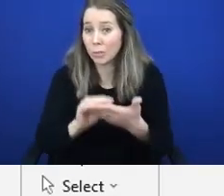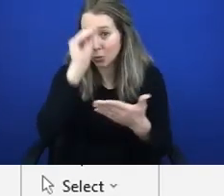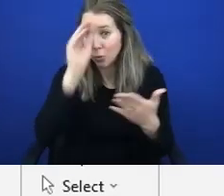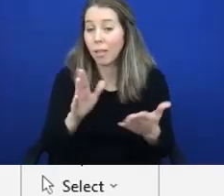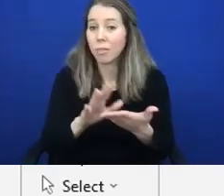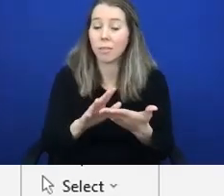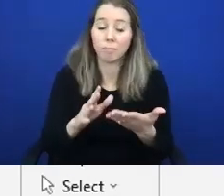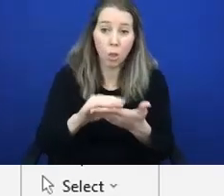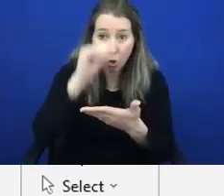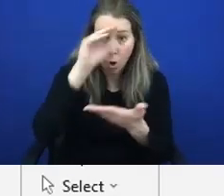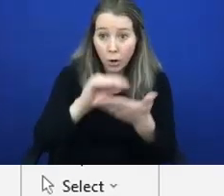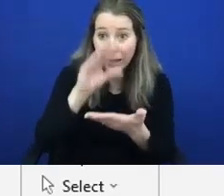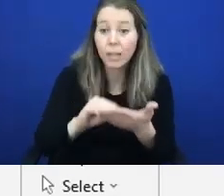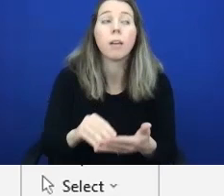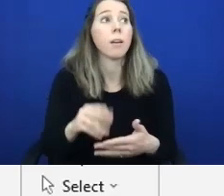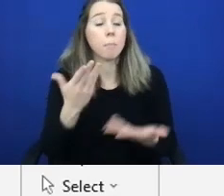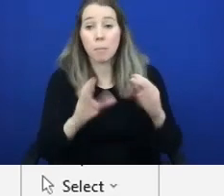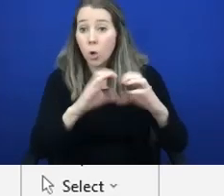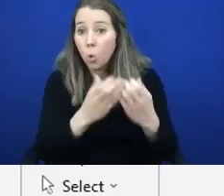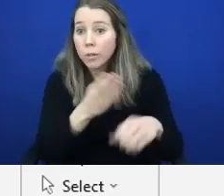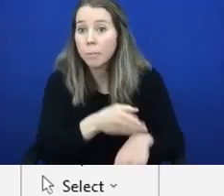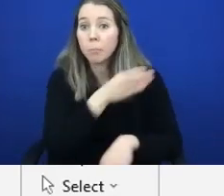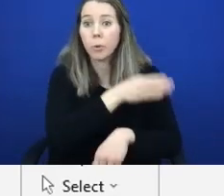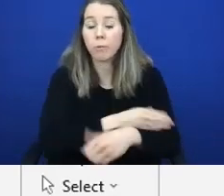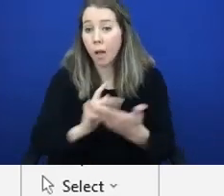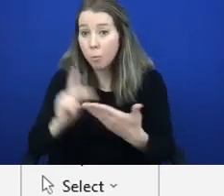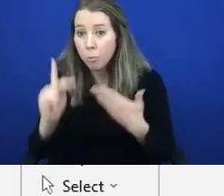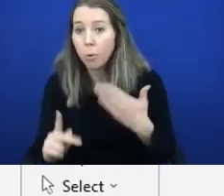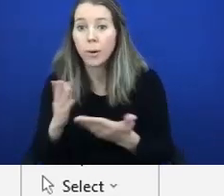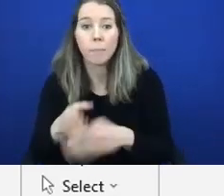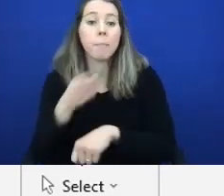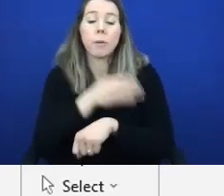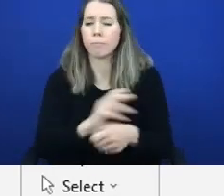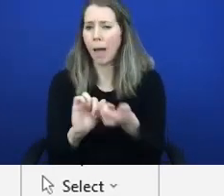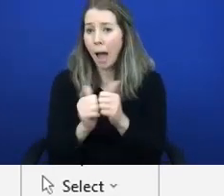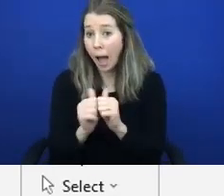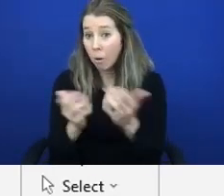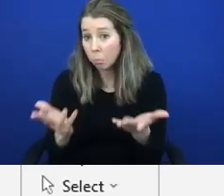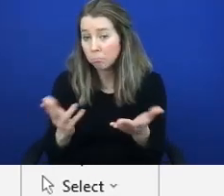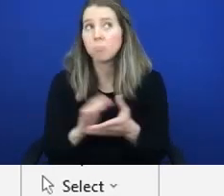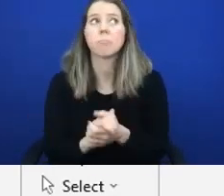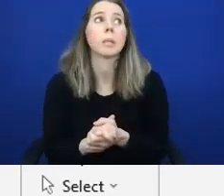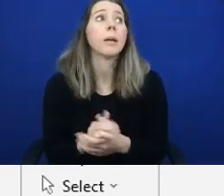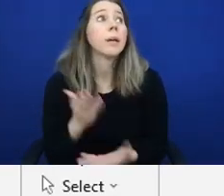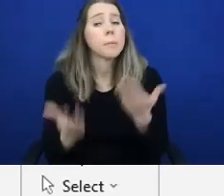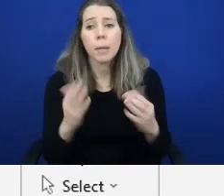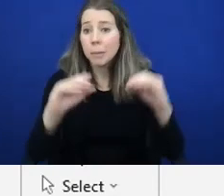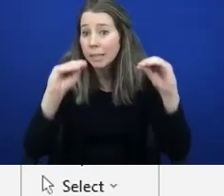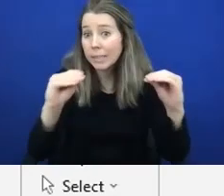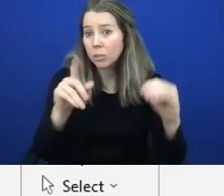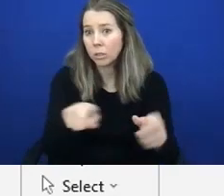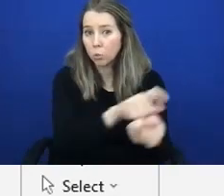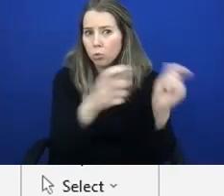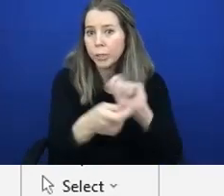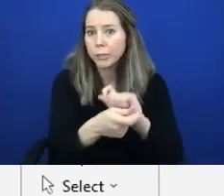improve the course, to improve the program. And how do we do that? Well, we might have to change our teaching. We